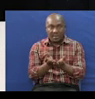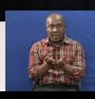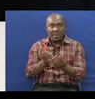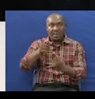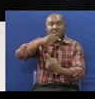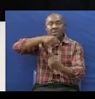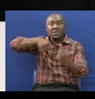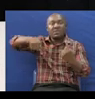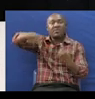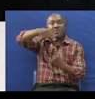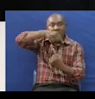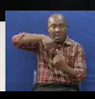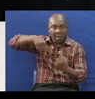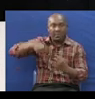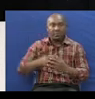clarity.